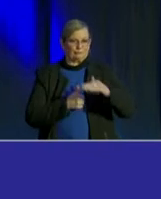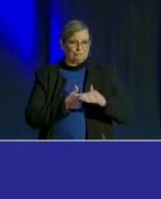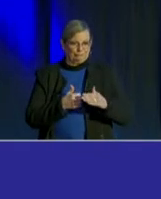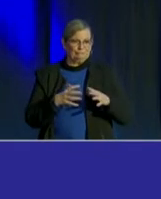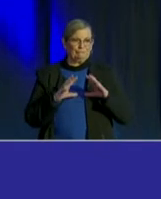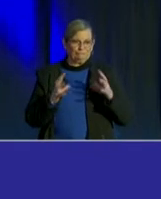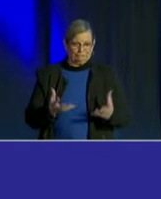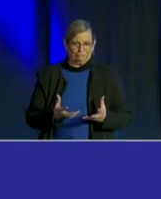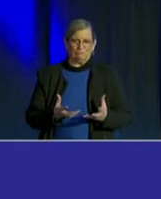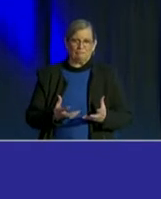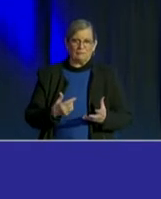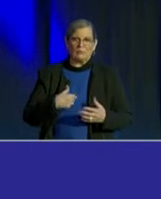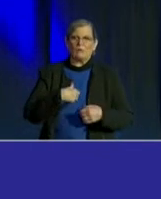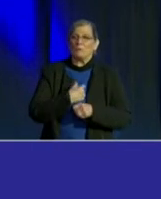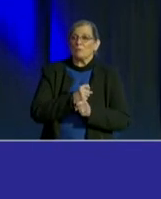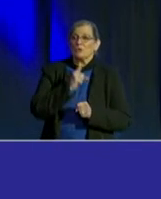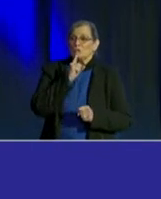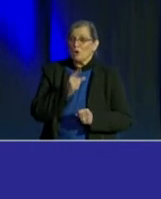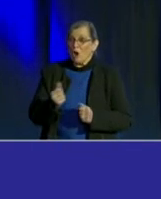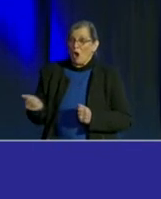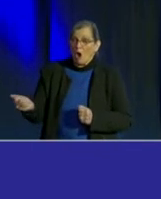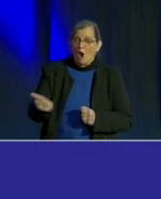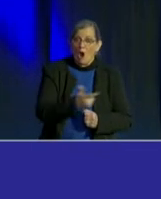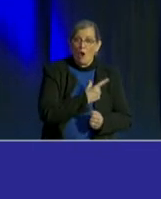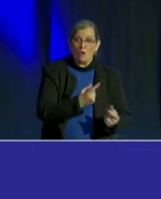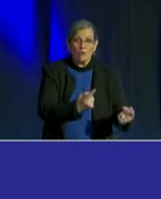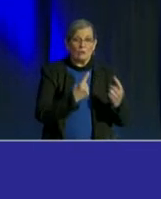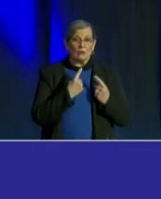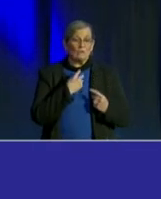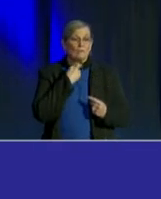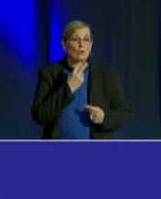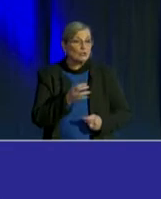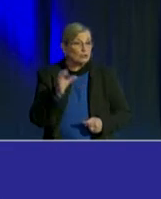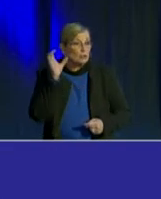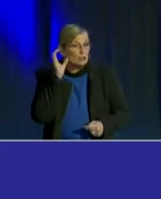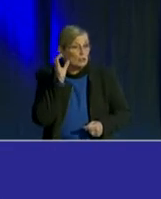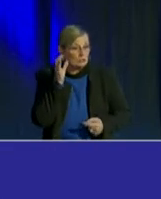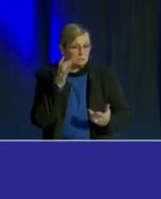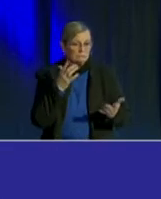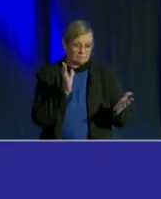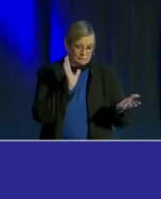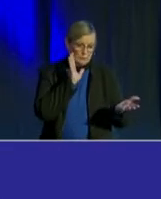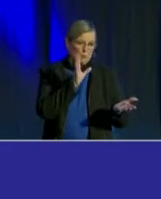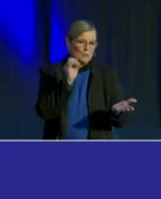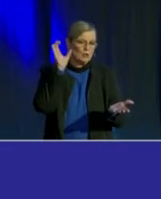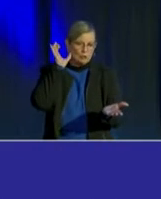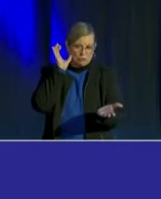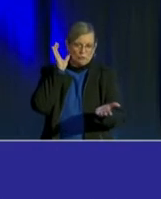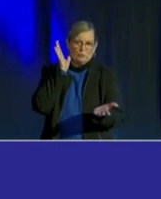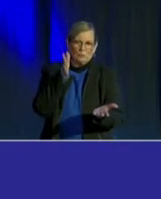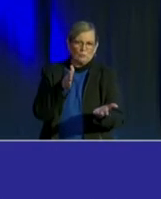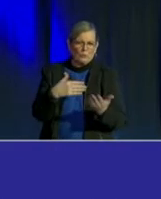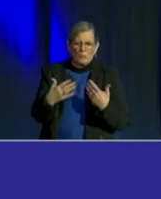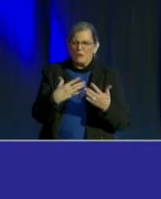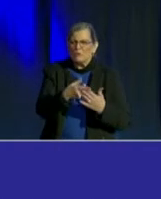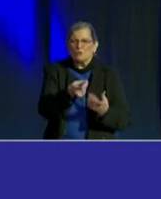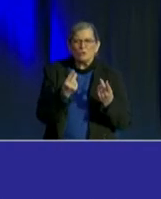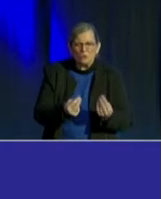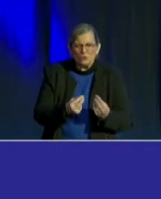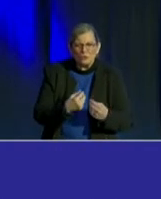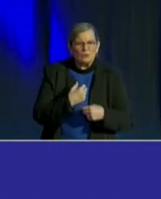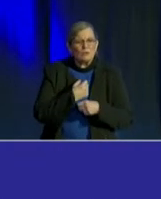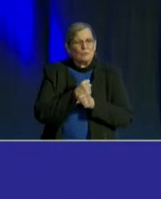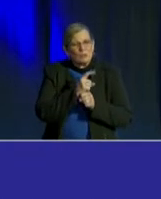sure that those that wanted to come and have their voice heard could be heard and could do what they needed to do to make sure that this important issue